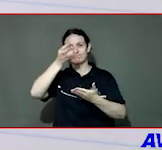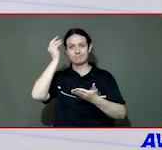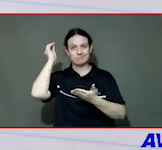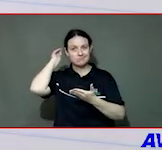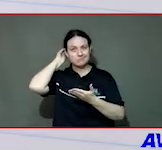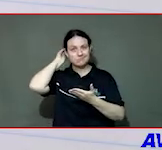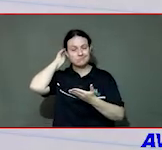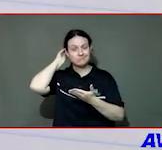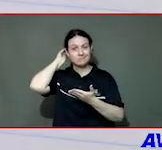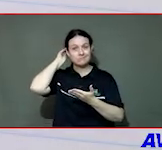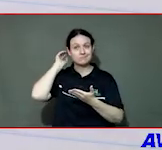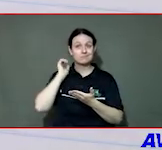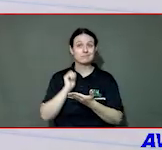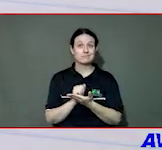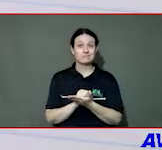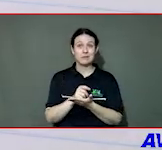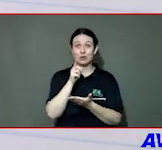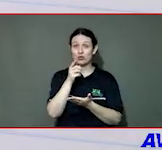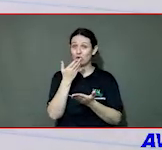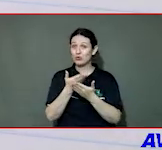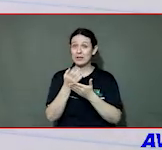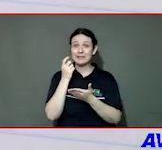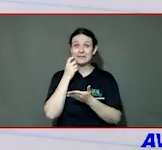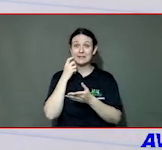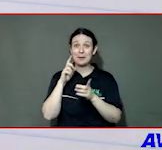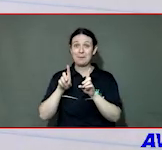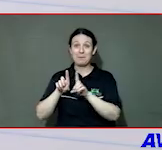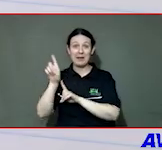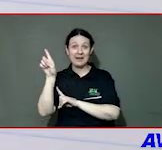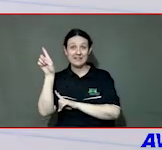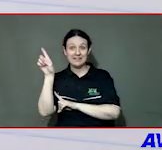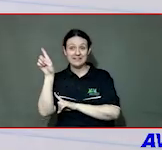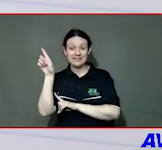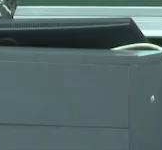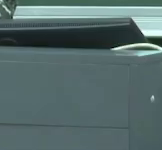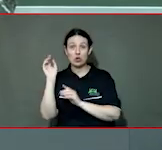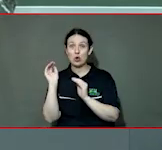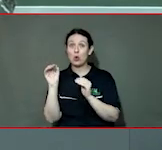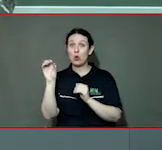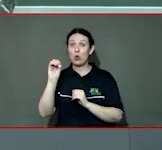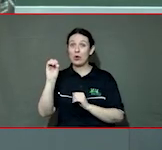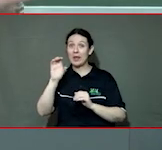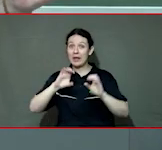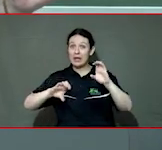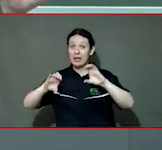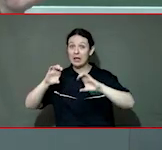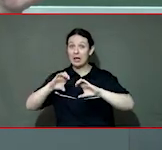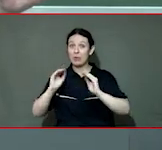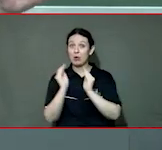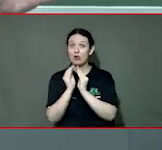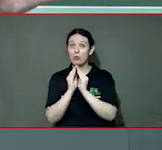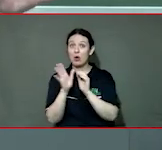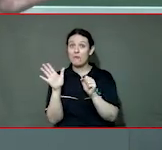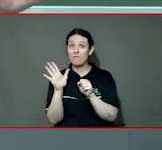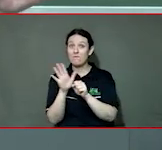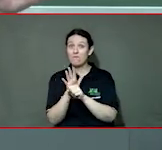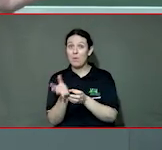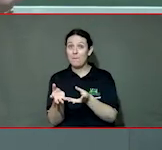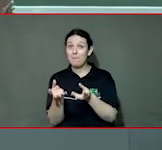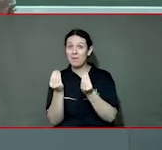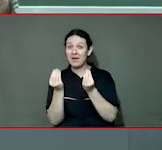then it means you already passed the paper. If you get full marks for organic chemistry, then you already passed the